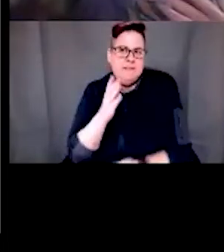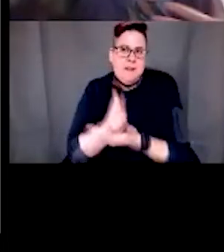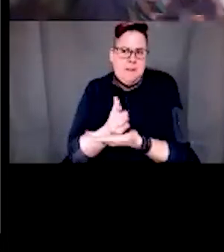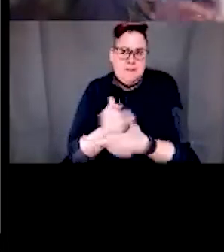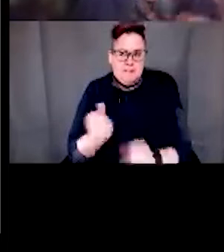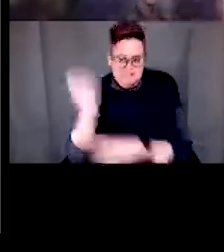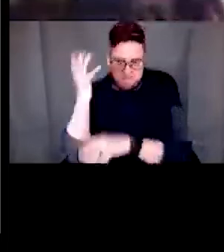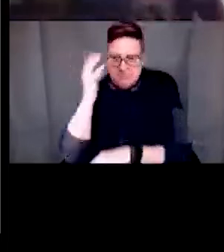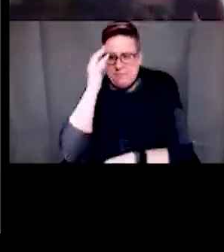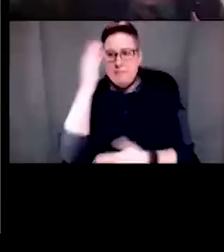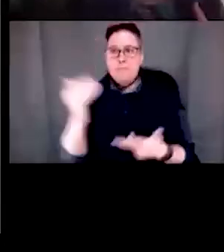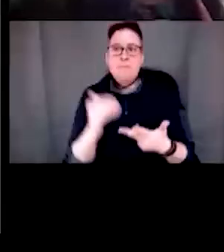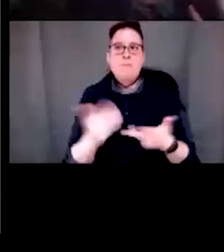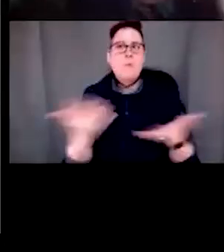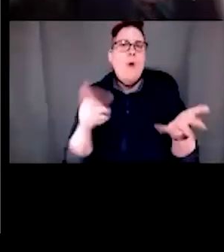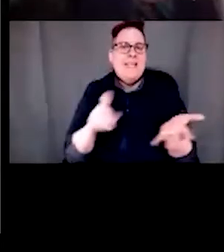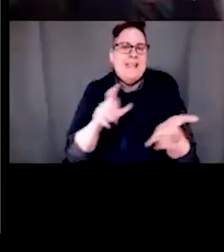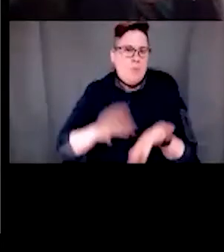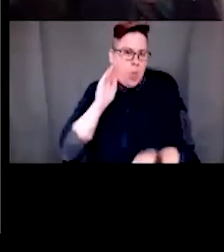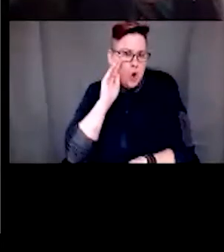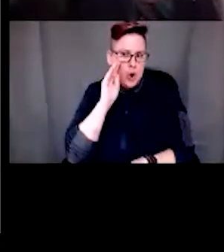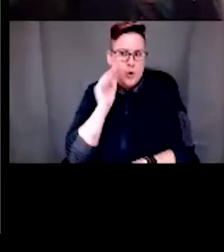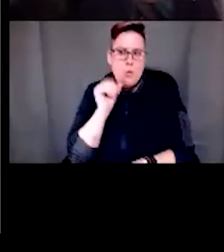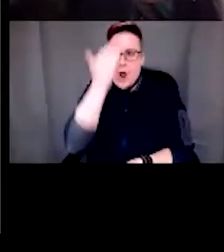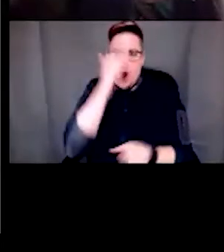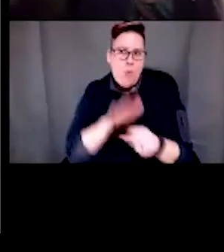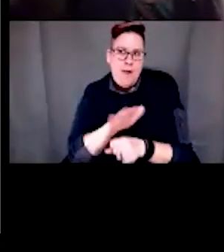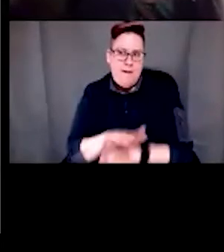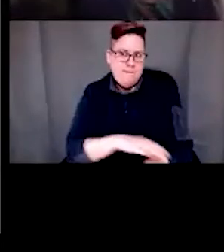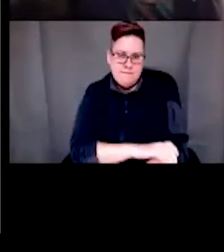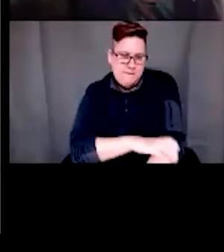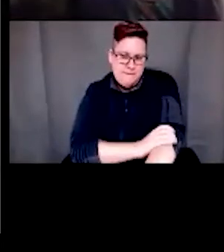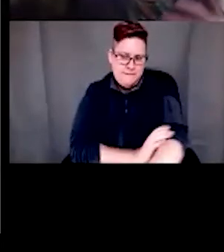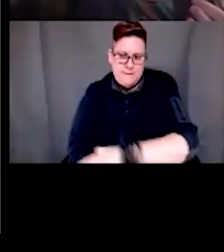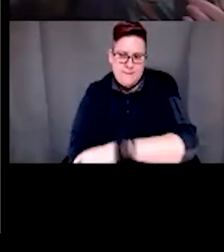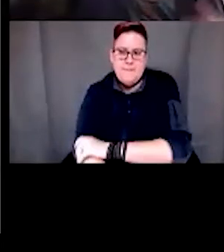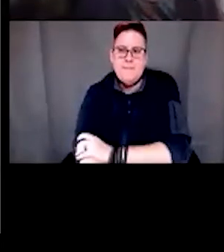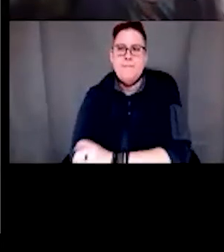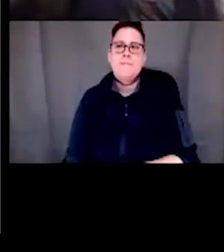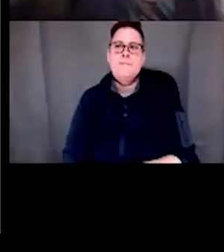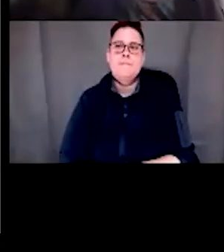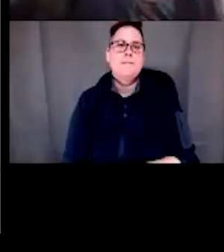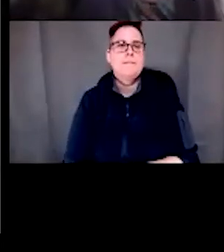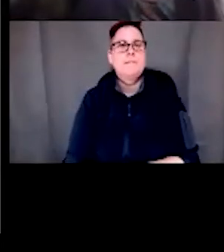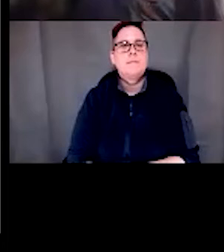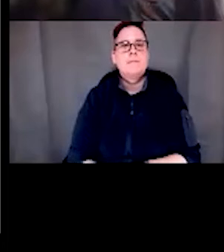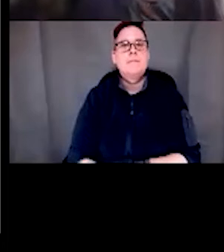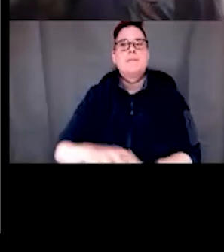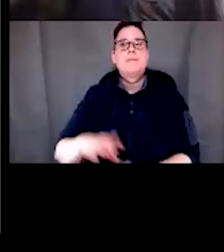And what do we need to learn that we just don't know enough about yet? A biocratic